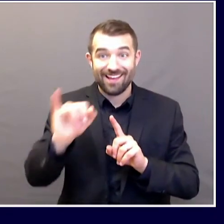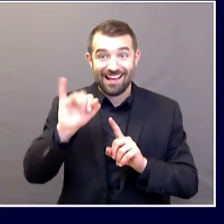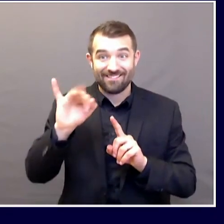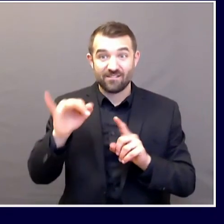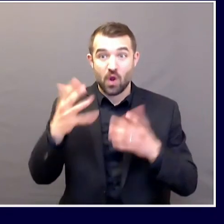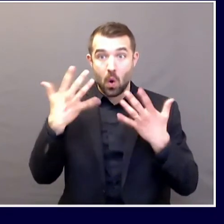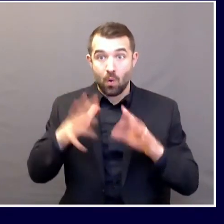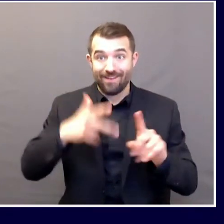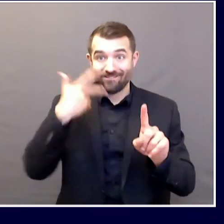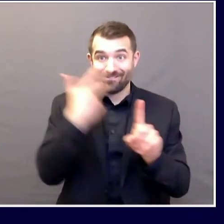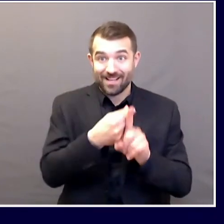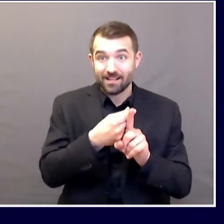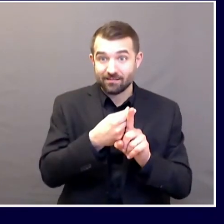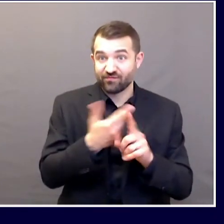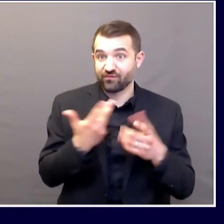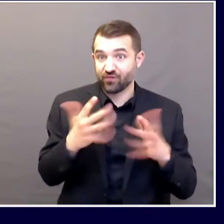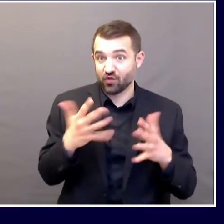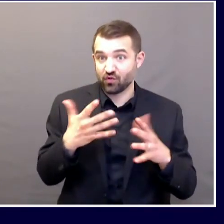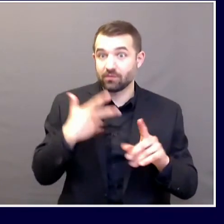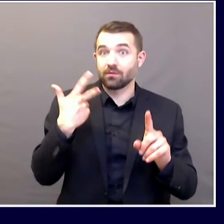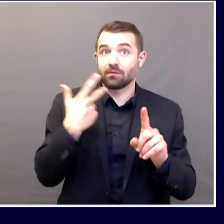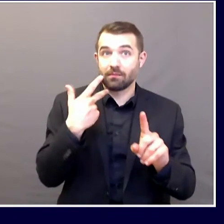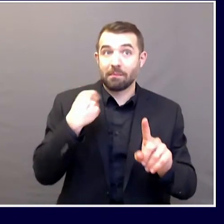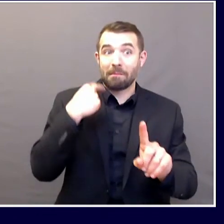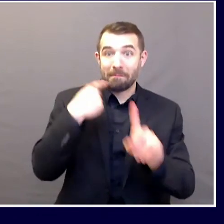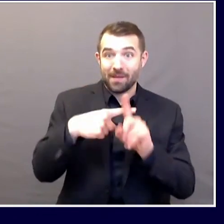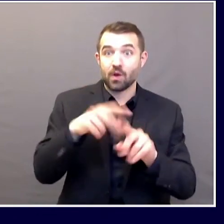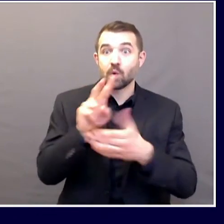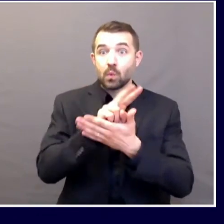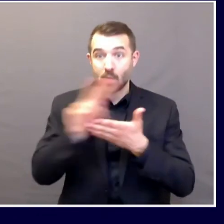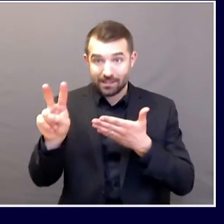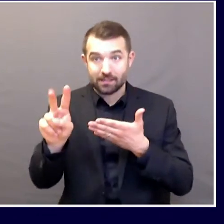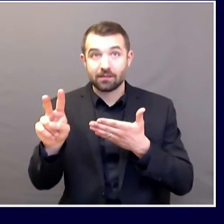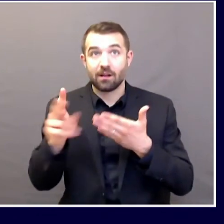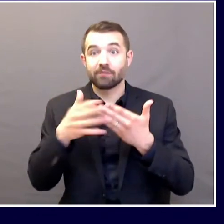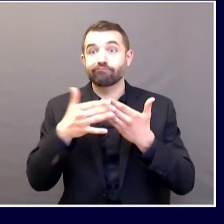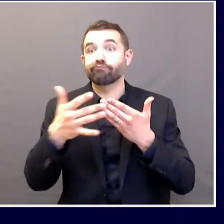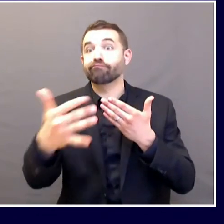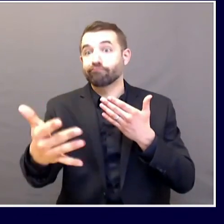your risk, your likelihood of acquiring the vaccine and then